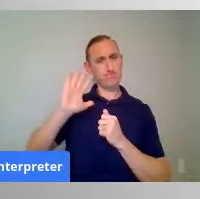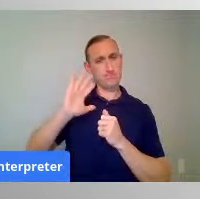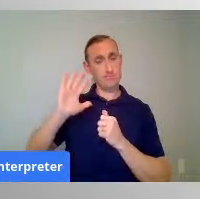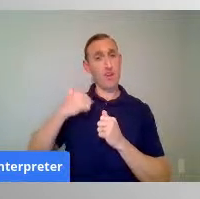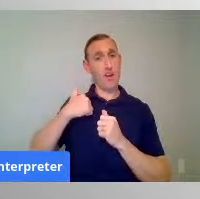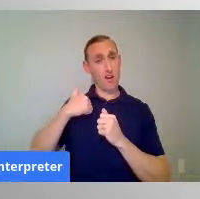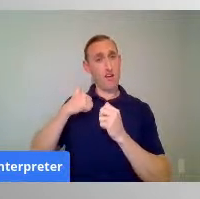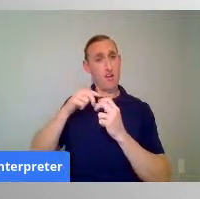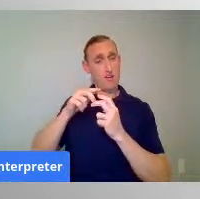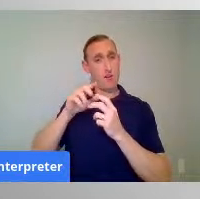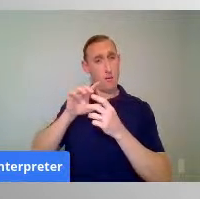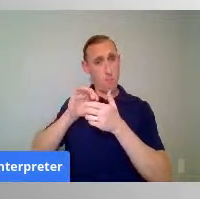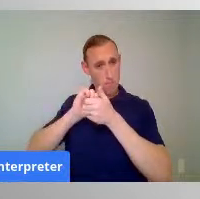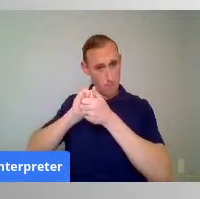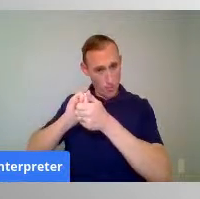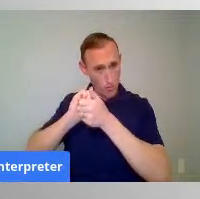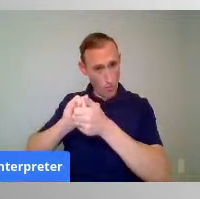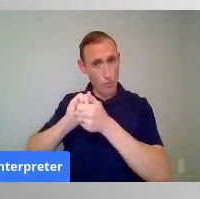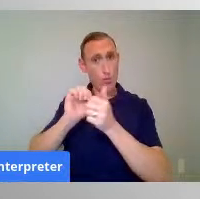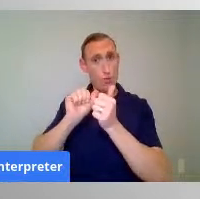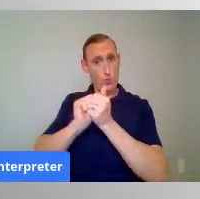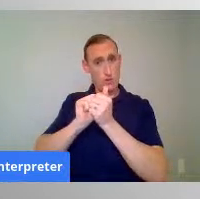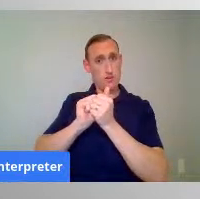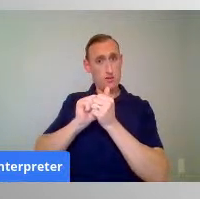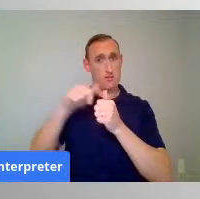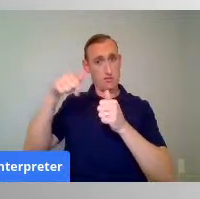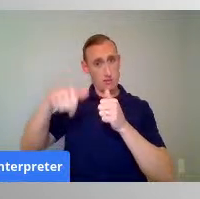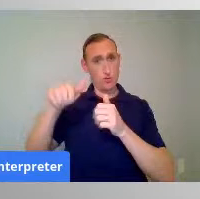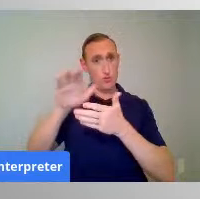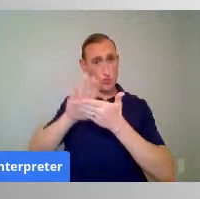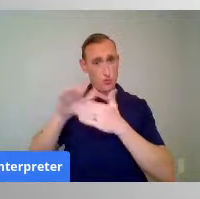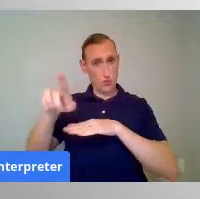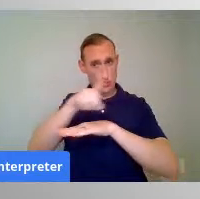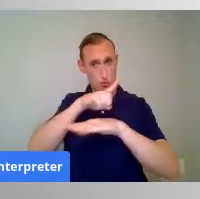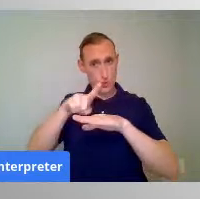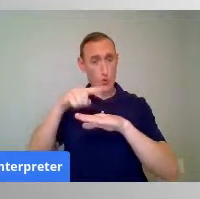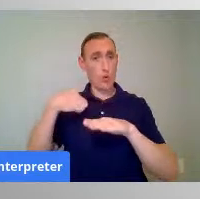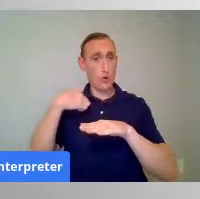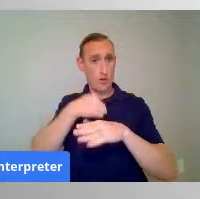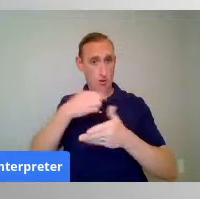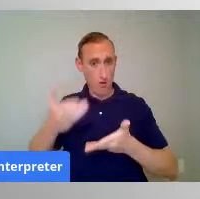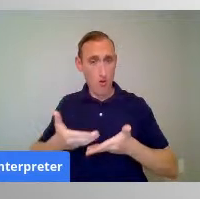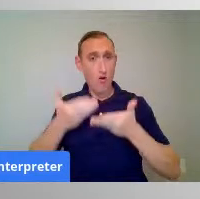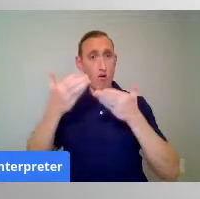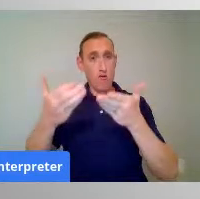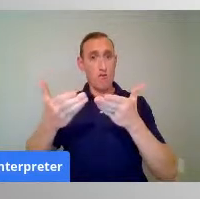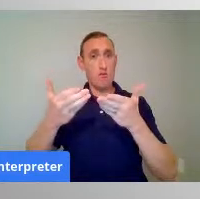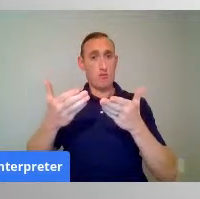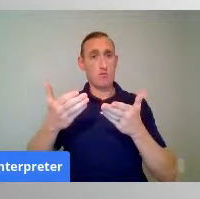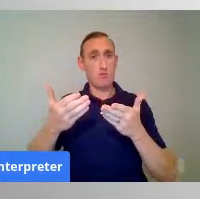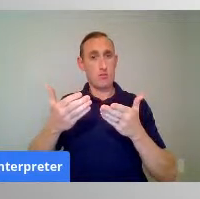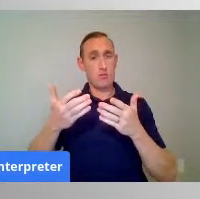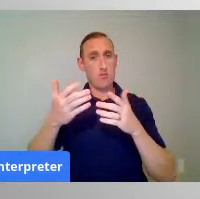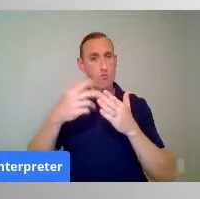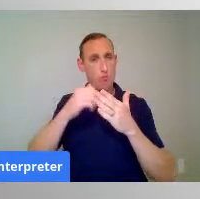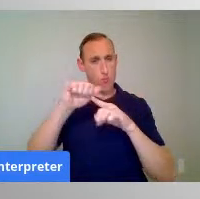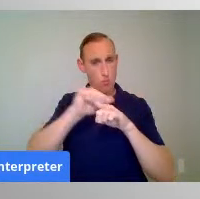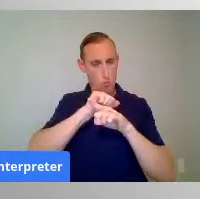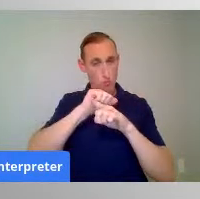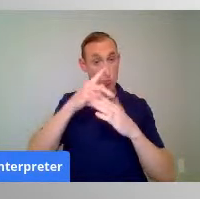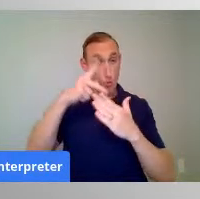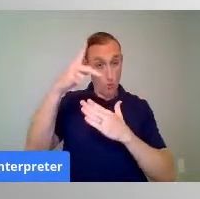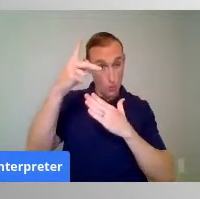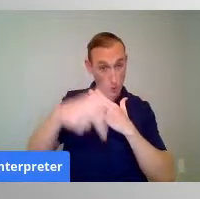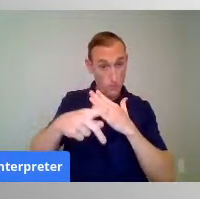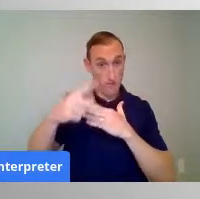a junior youth apprenticeship program for about 5 straight years that was very popular, and it taught some of those